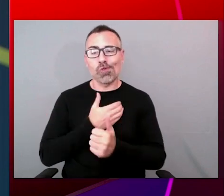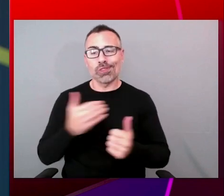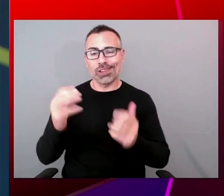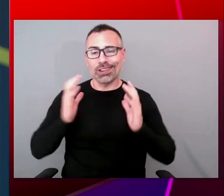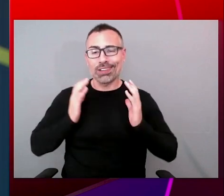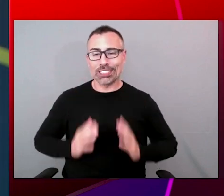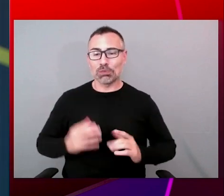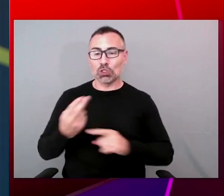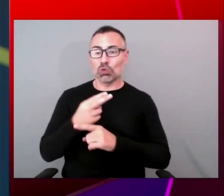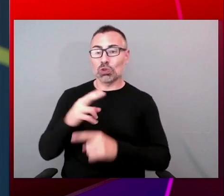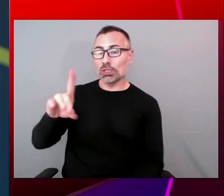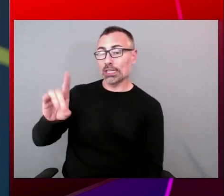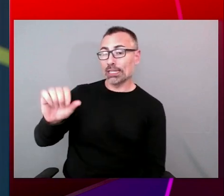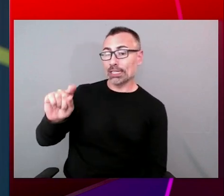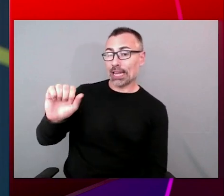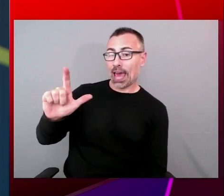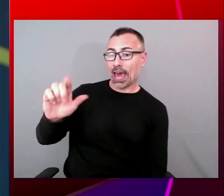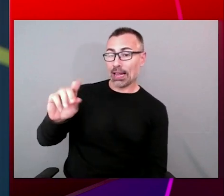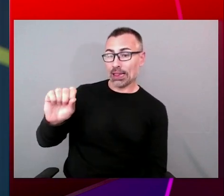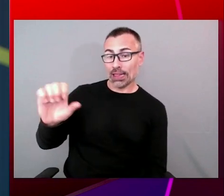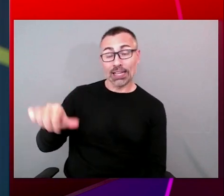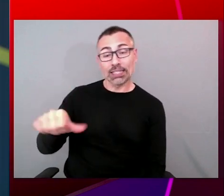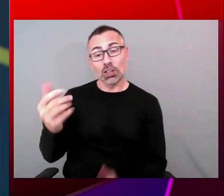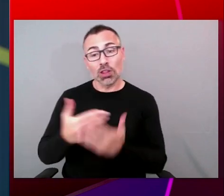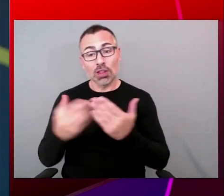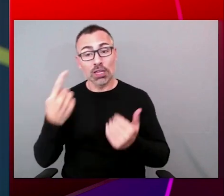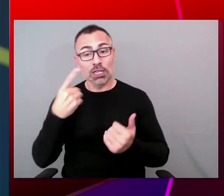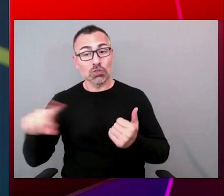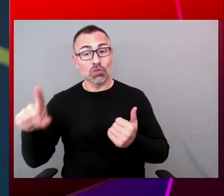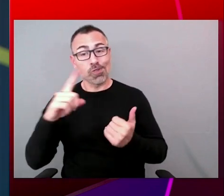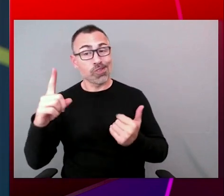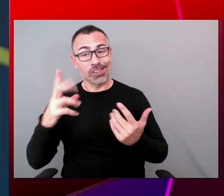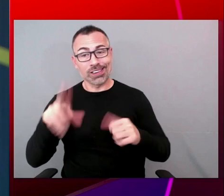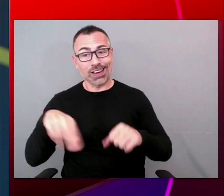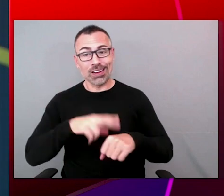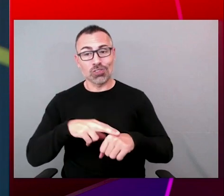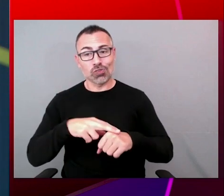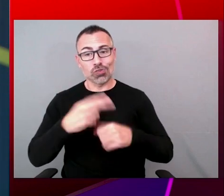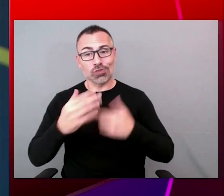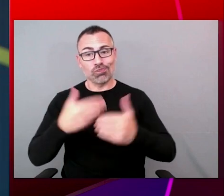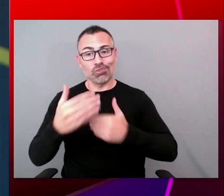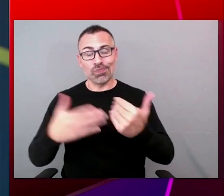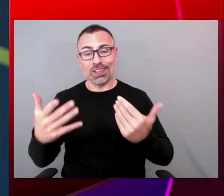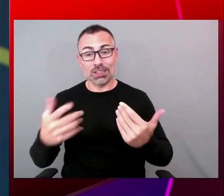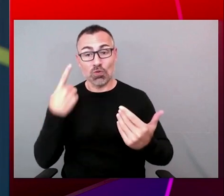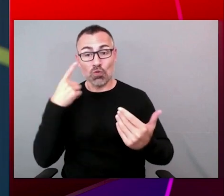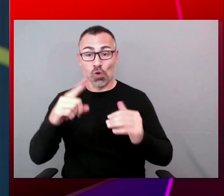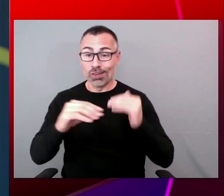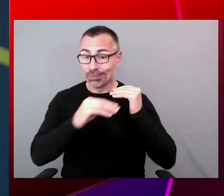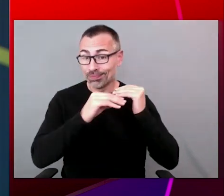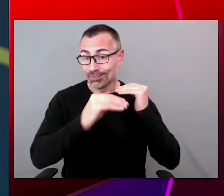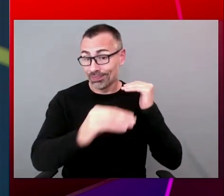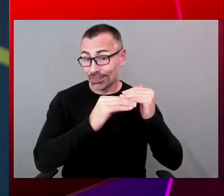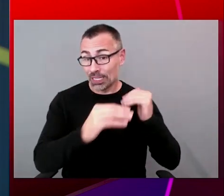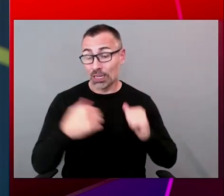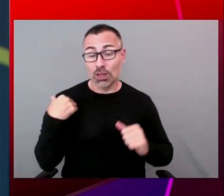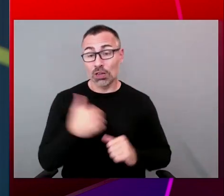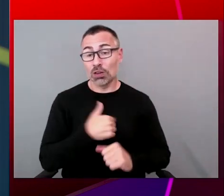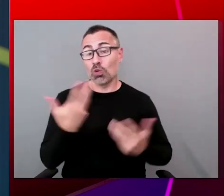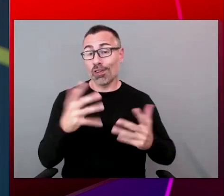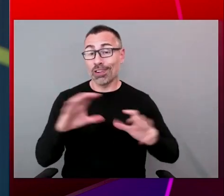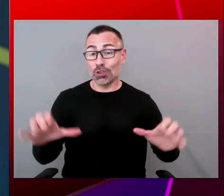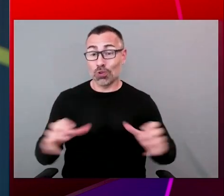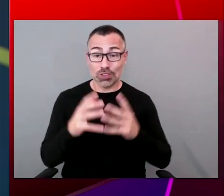we found it was just a natural progression into sustainability, where we're already doing so much in terms of this process automation